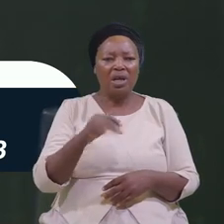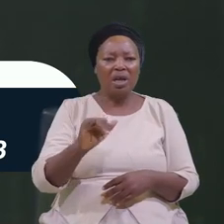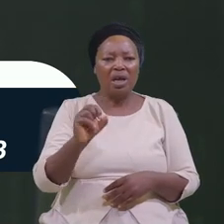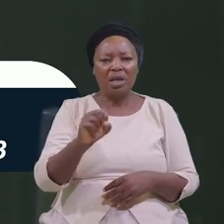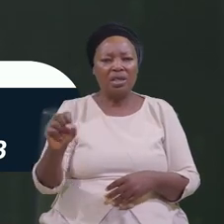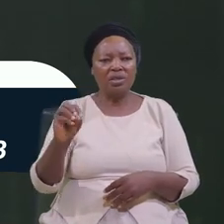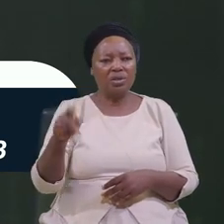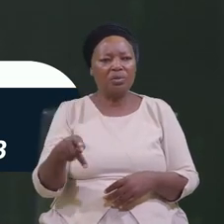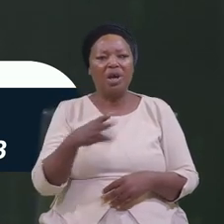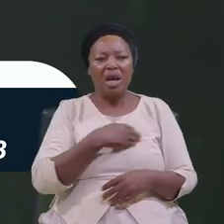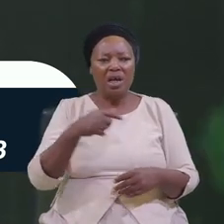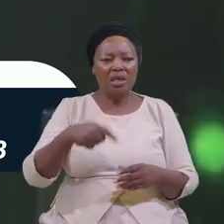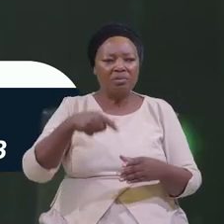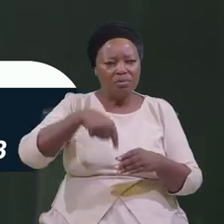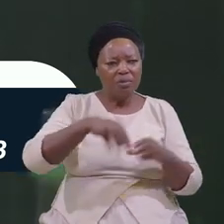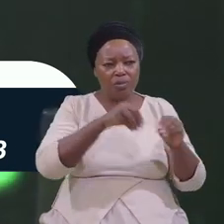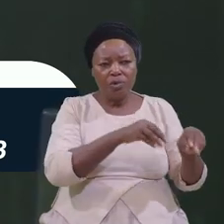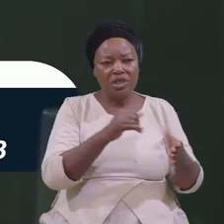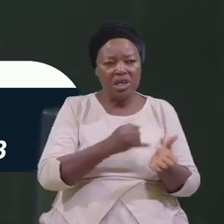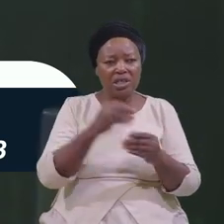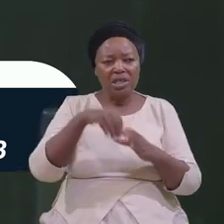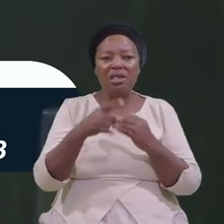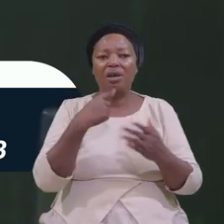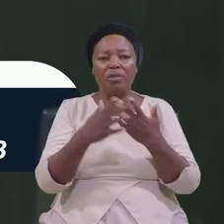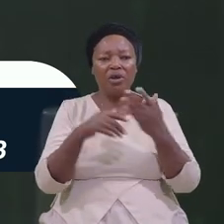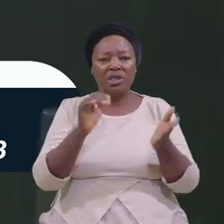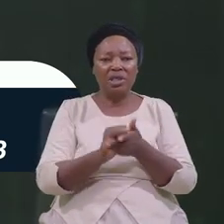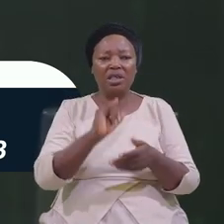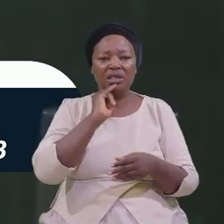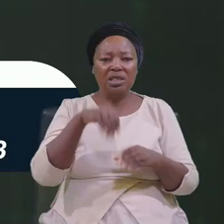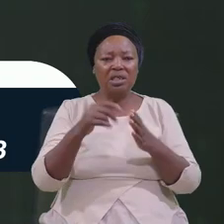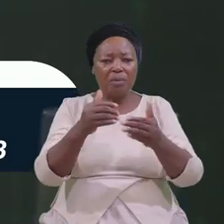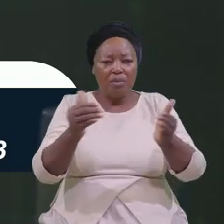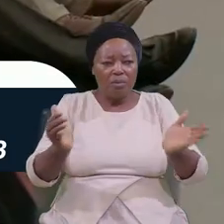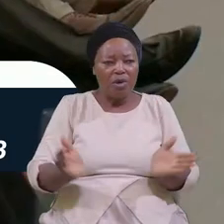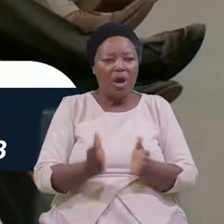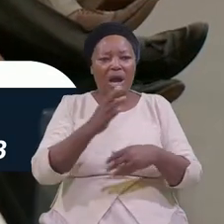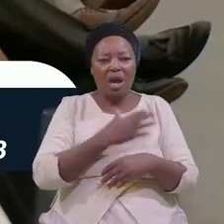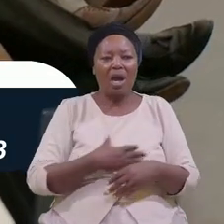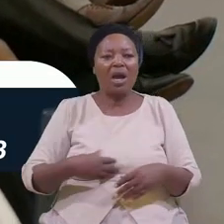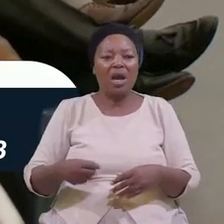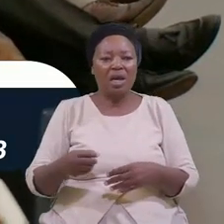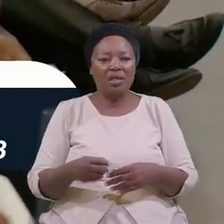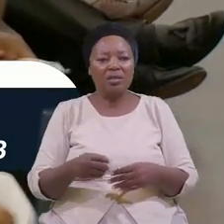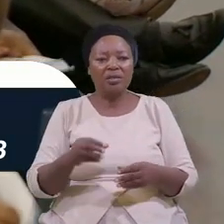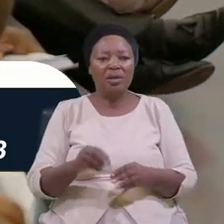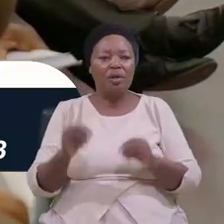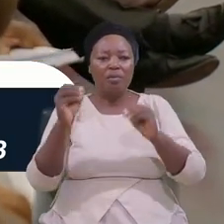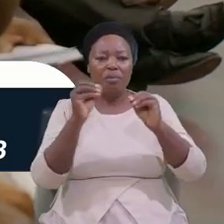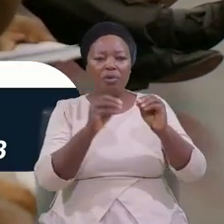dip it in the blood that is in the basin, and strike